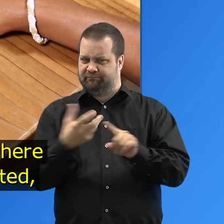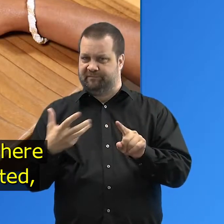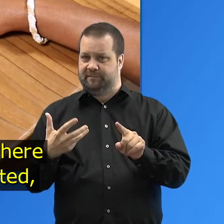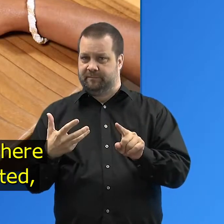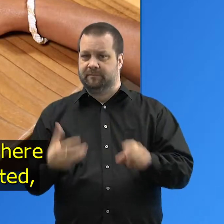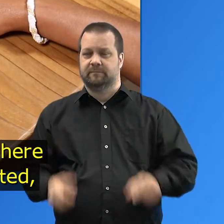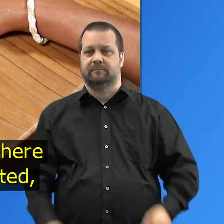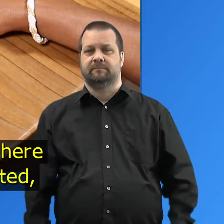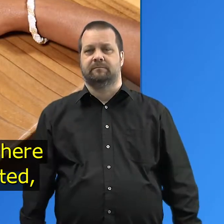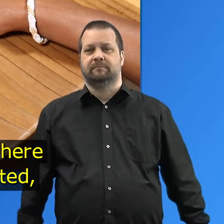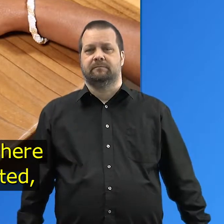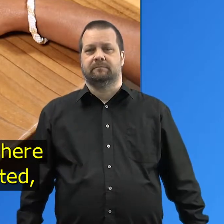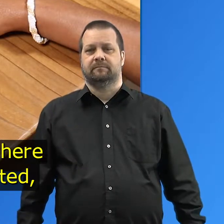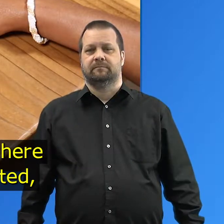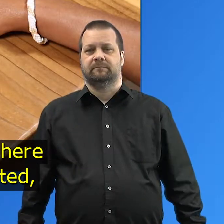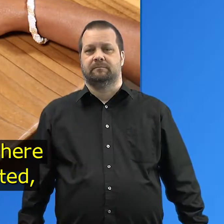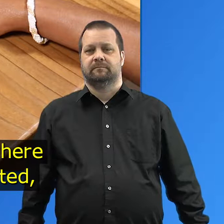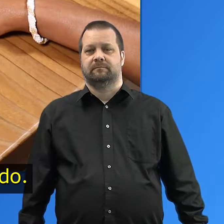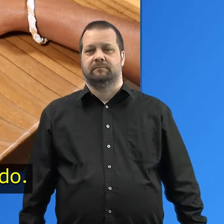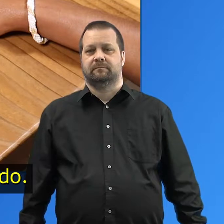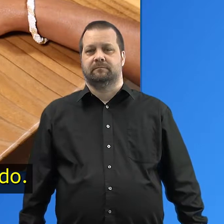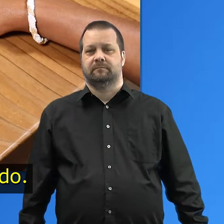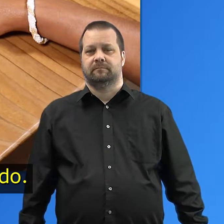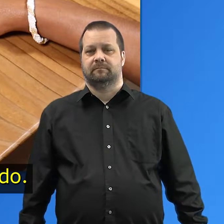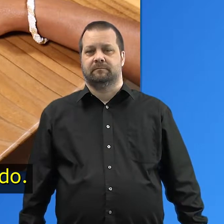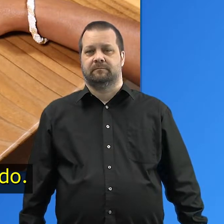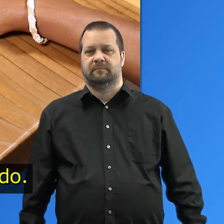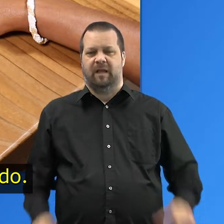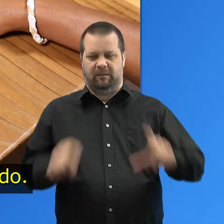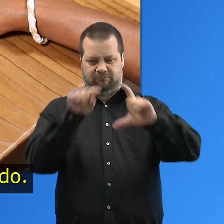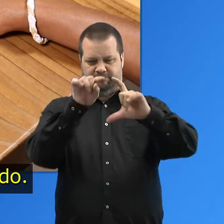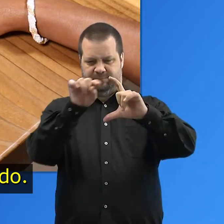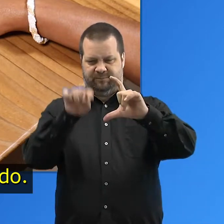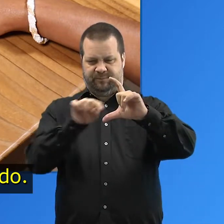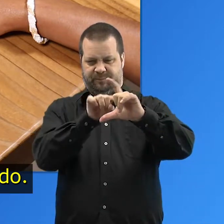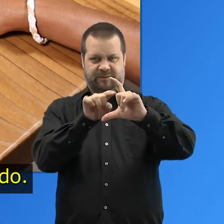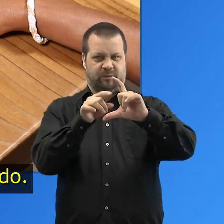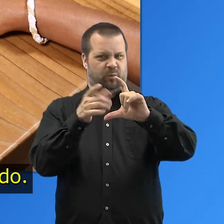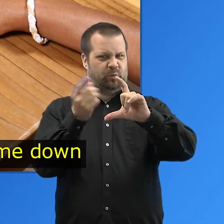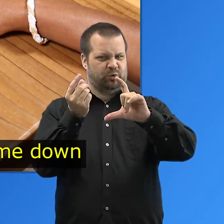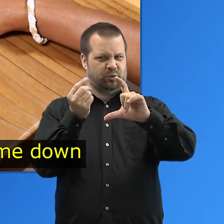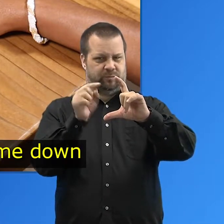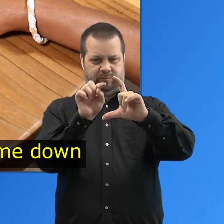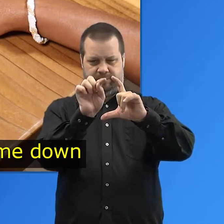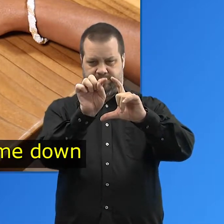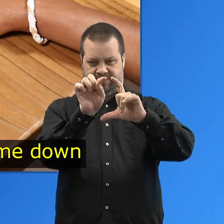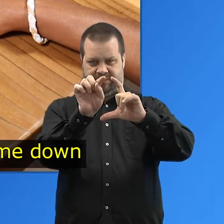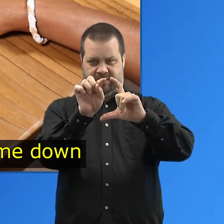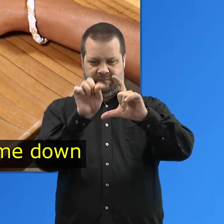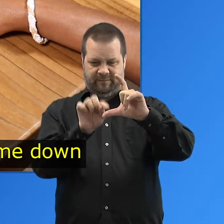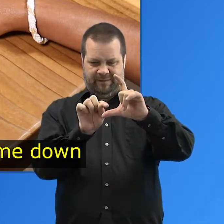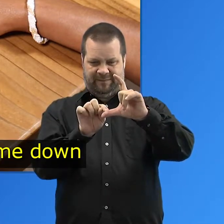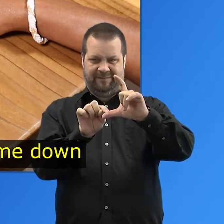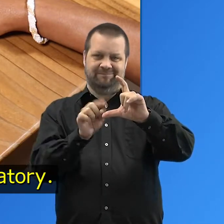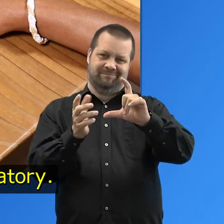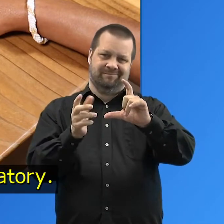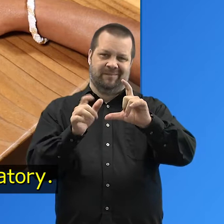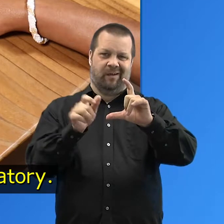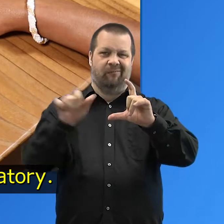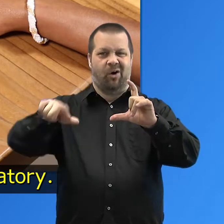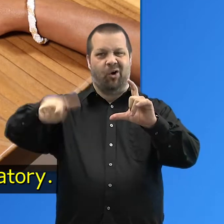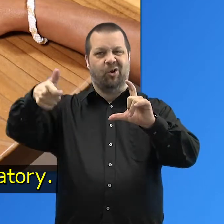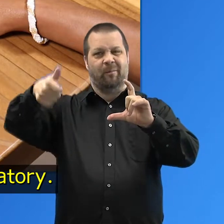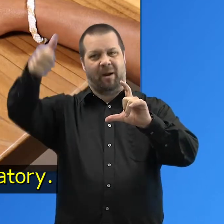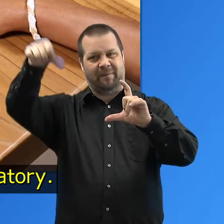Now that we know where the buttons are located, let's discuss what they actually do. The volume up and volume down buttons are